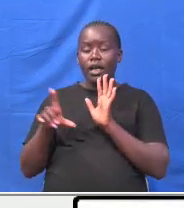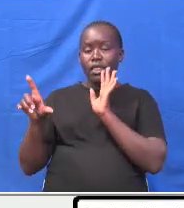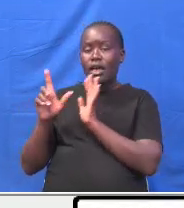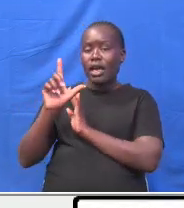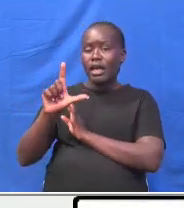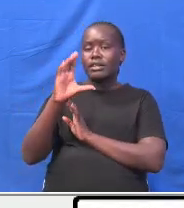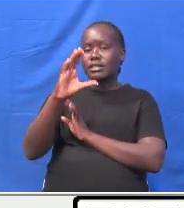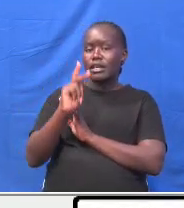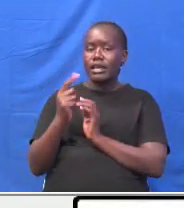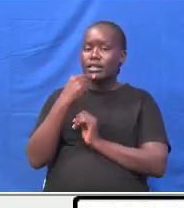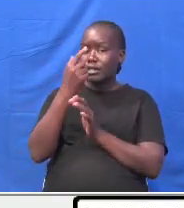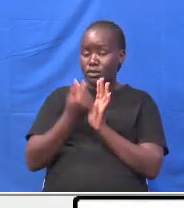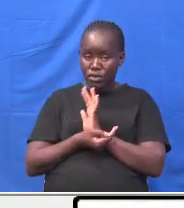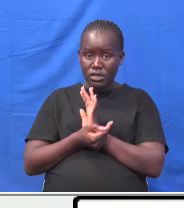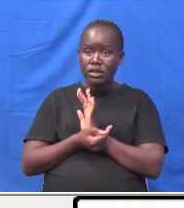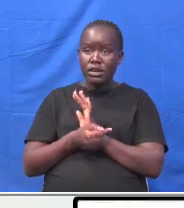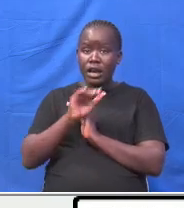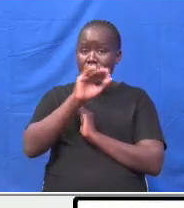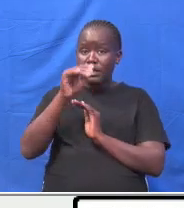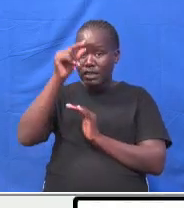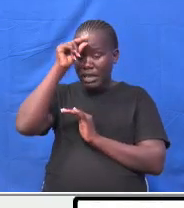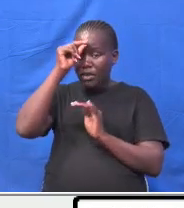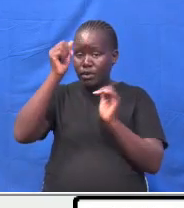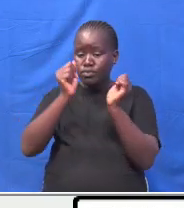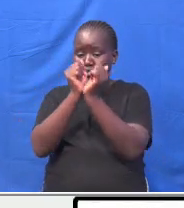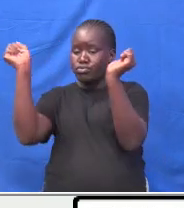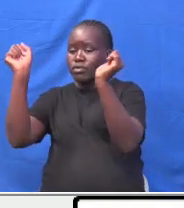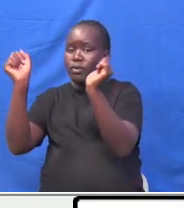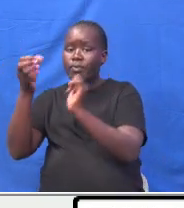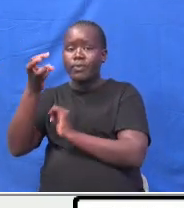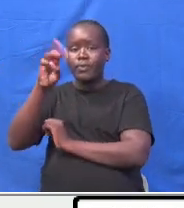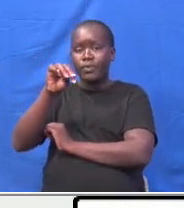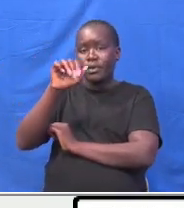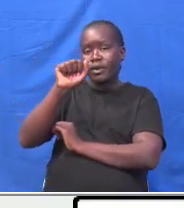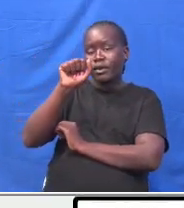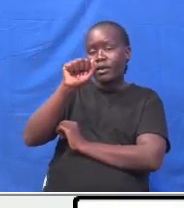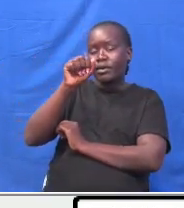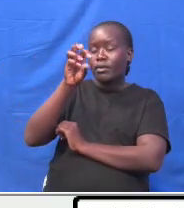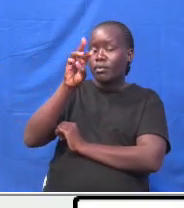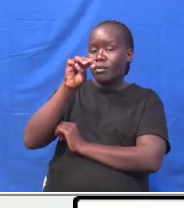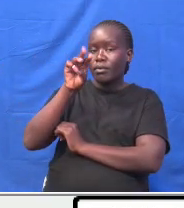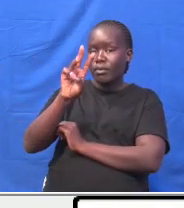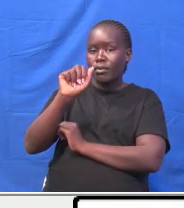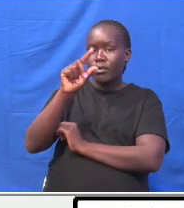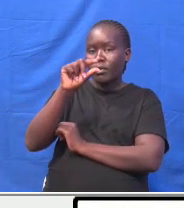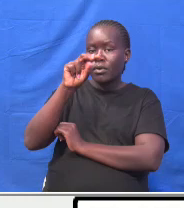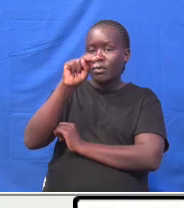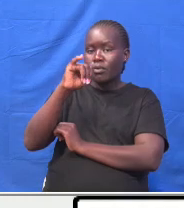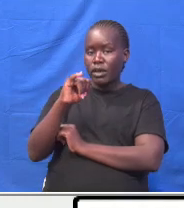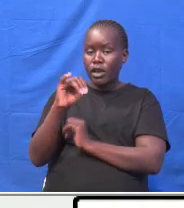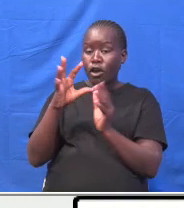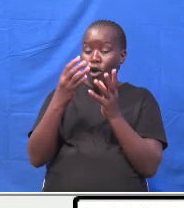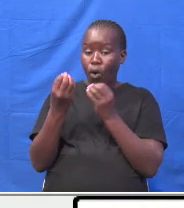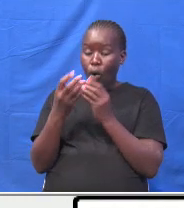Kenya President Faith Odhiambo called on government to release Mwangi unconditionally or present him in court should he be